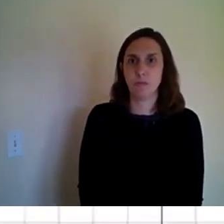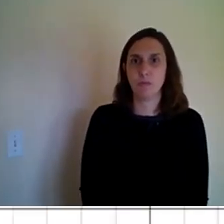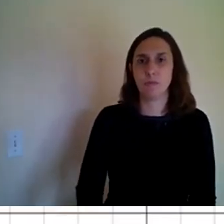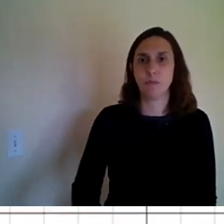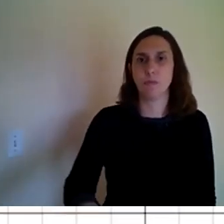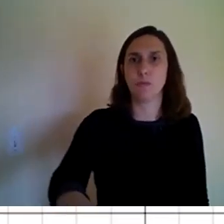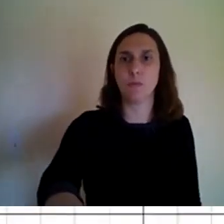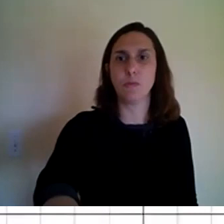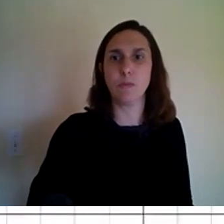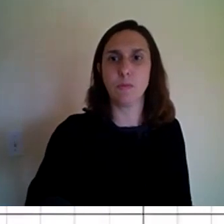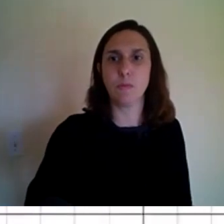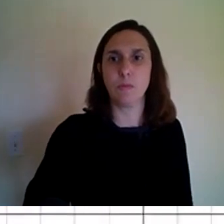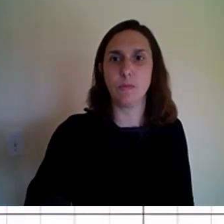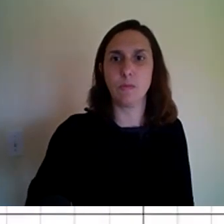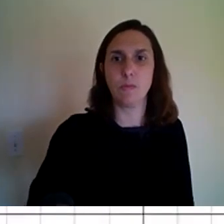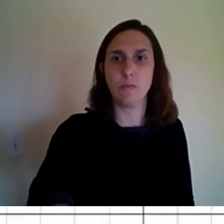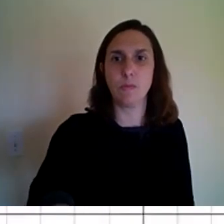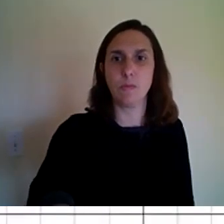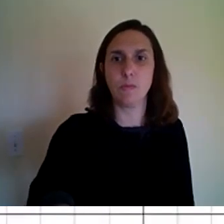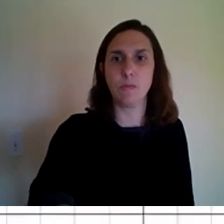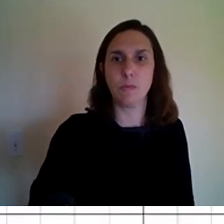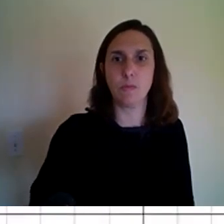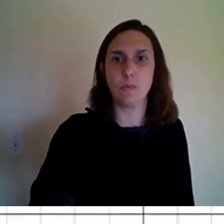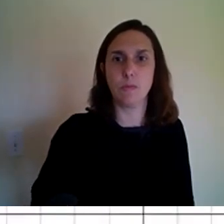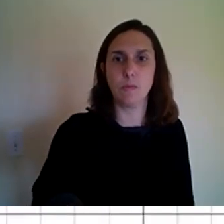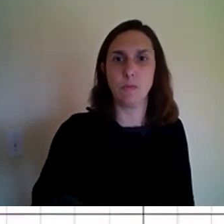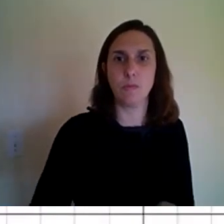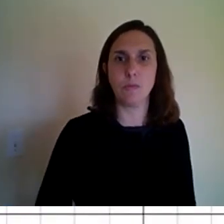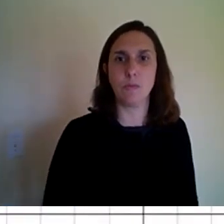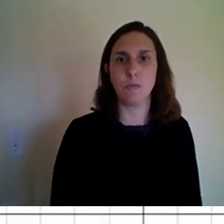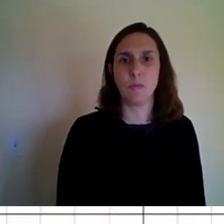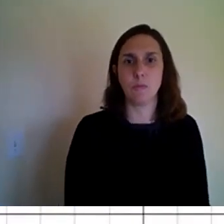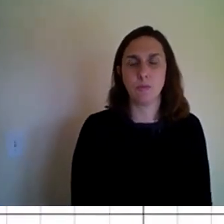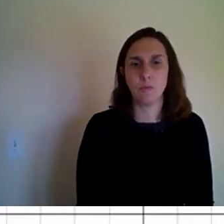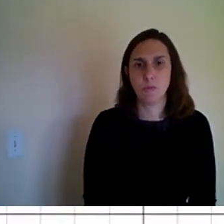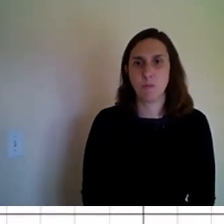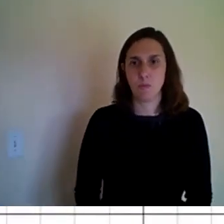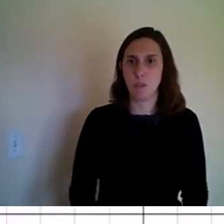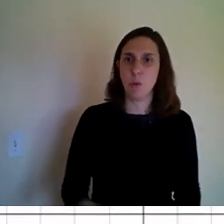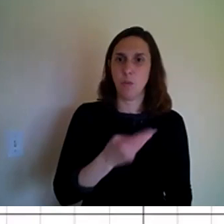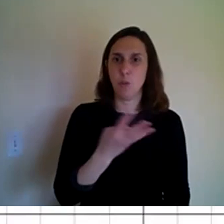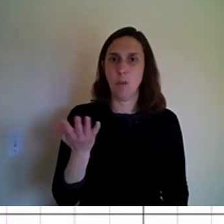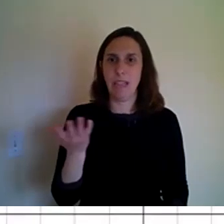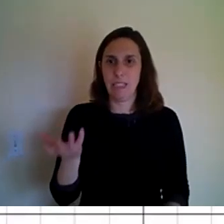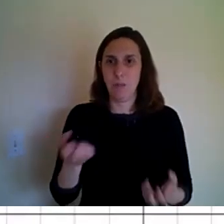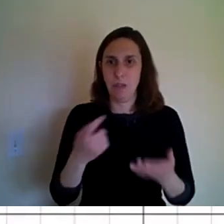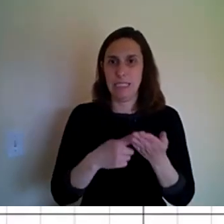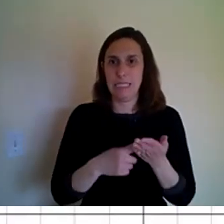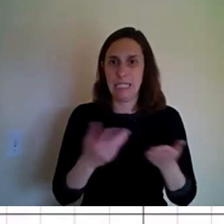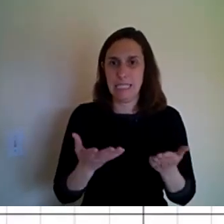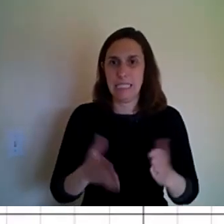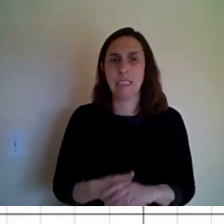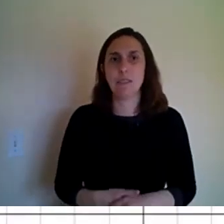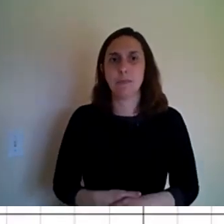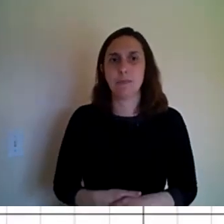That should be good enough to see the mirroring that we want to see. Now, a couple things I want to talk about here. If